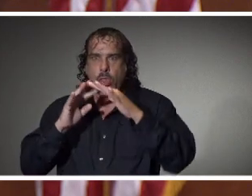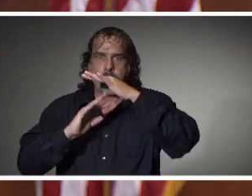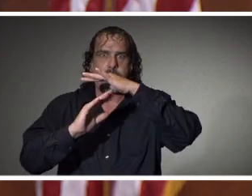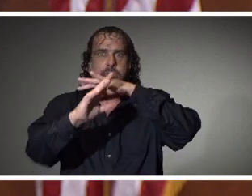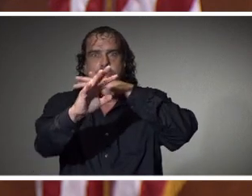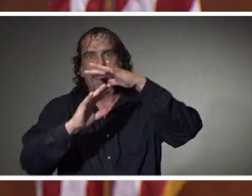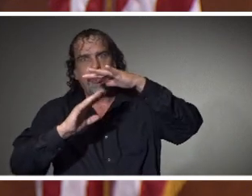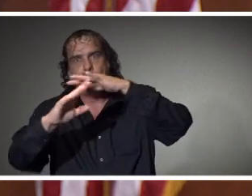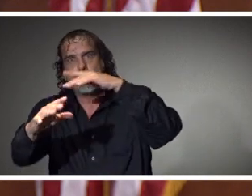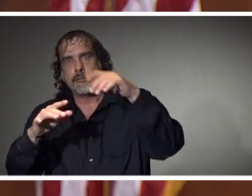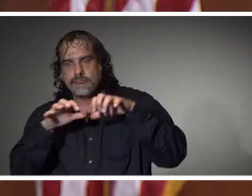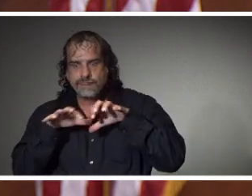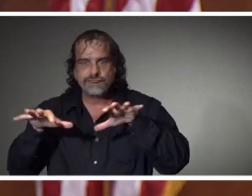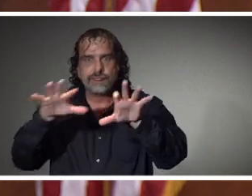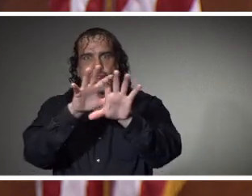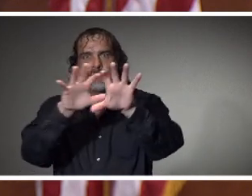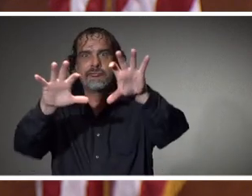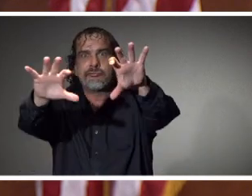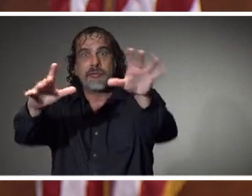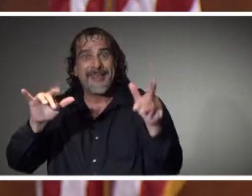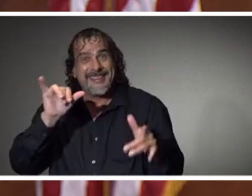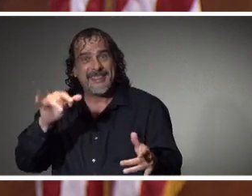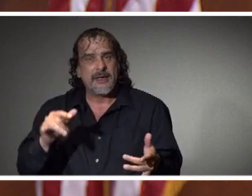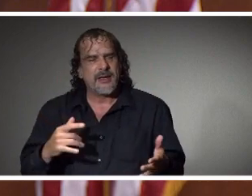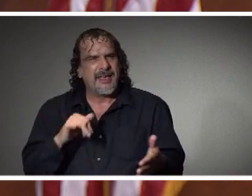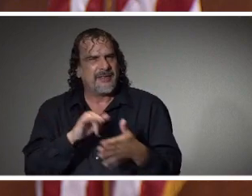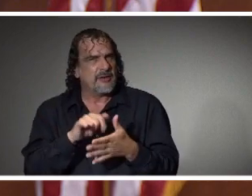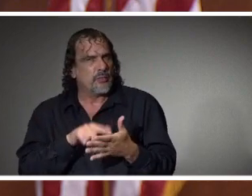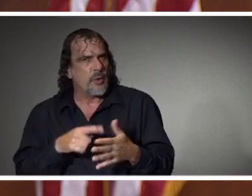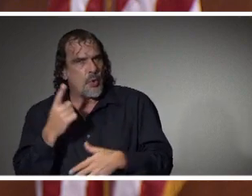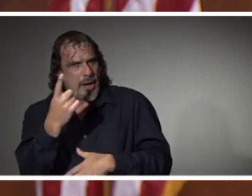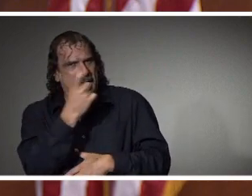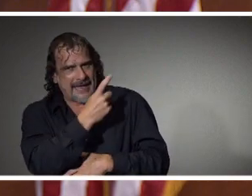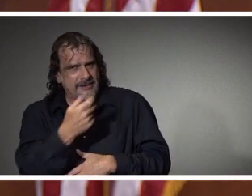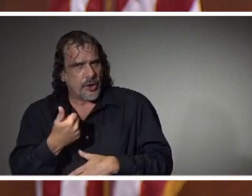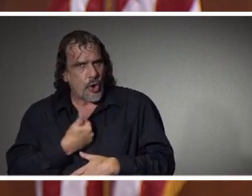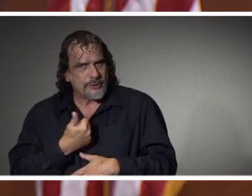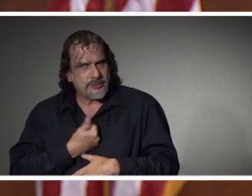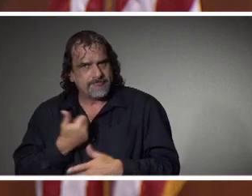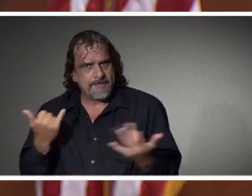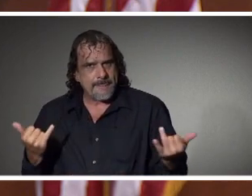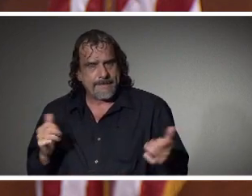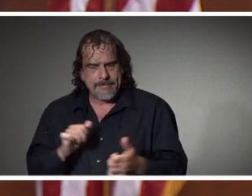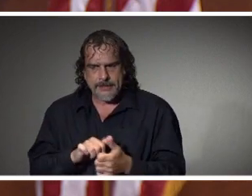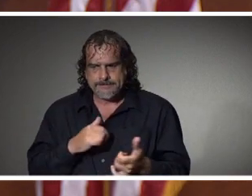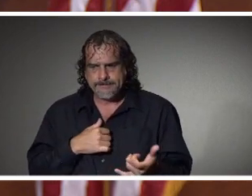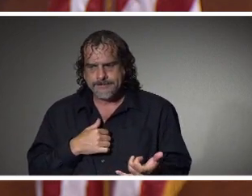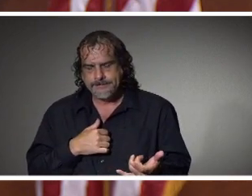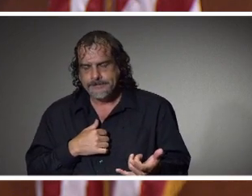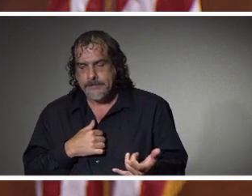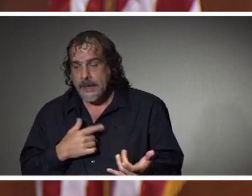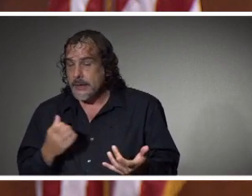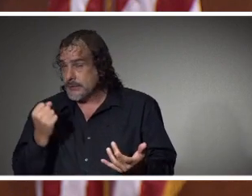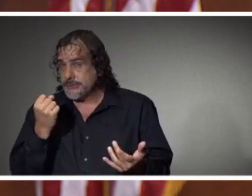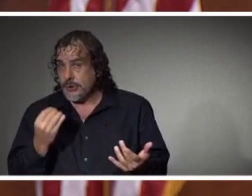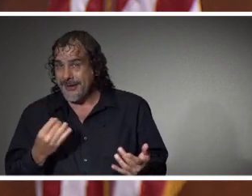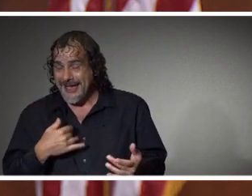into the bar setting? These are the questions that we're asking ourselves, that we're talking about amongst each other. And so I